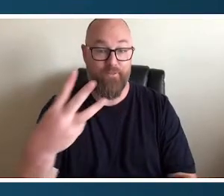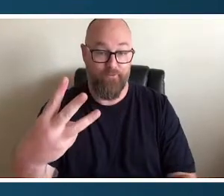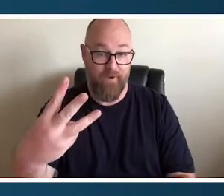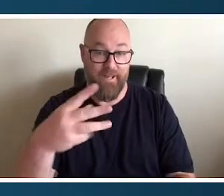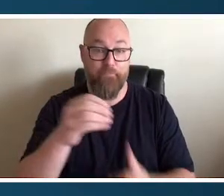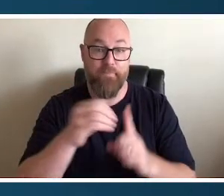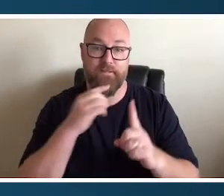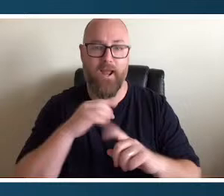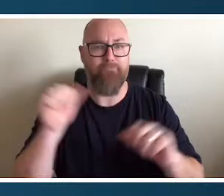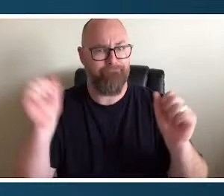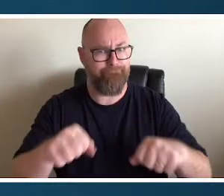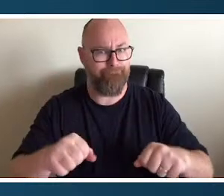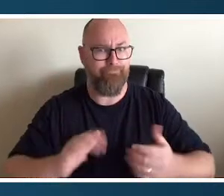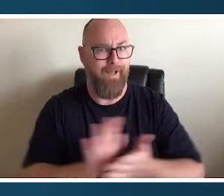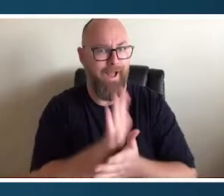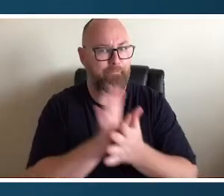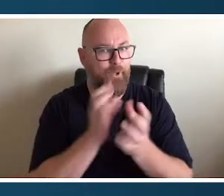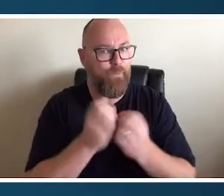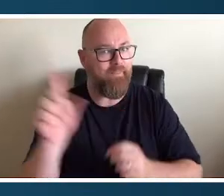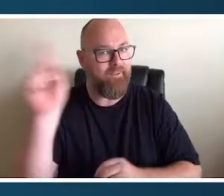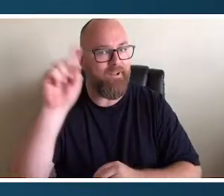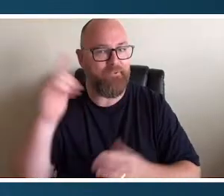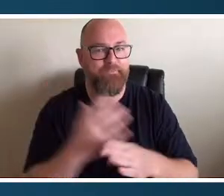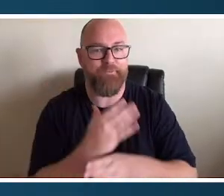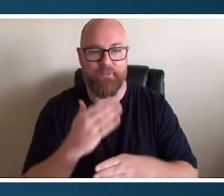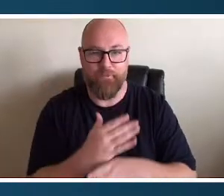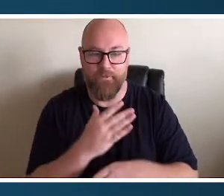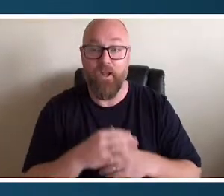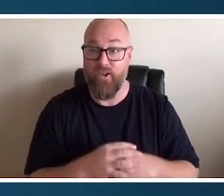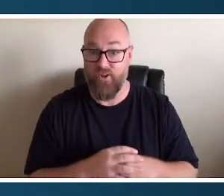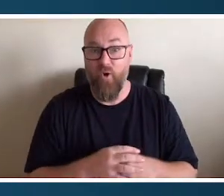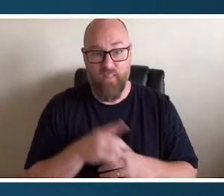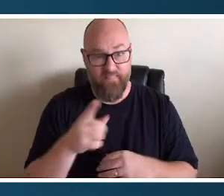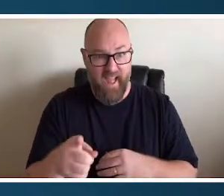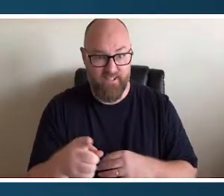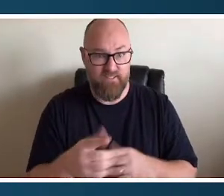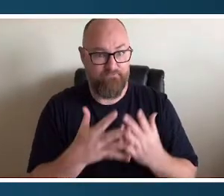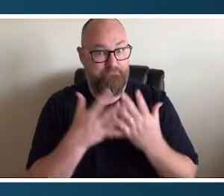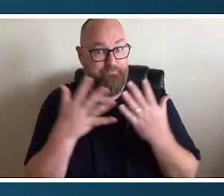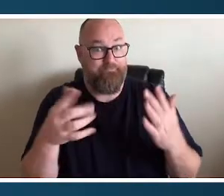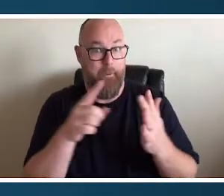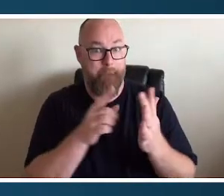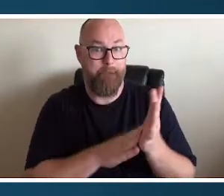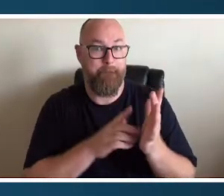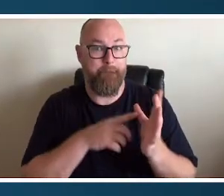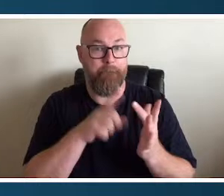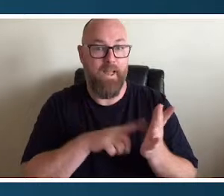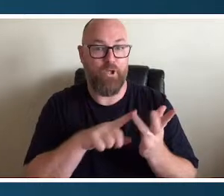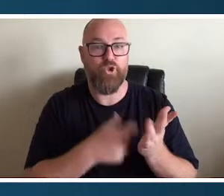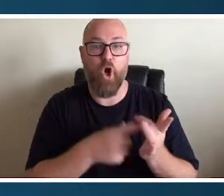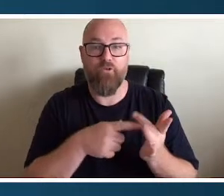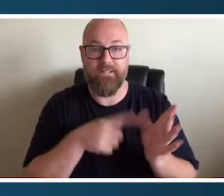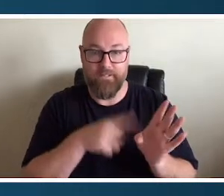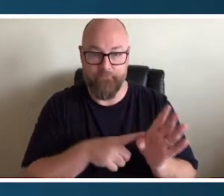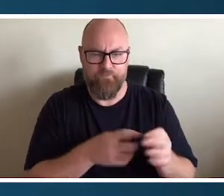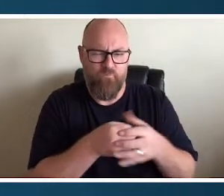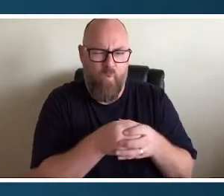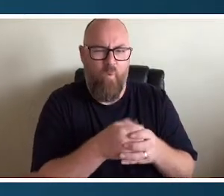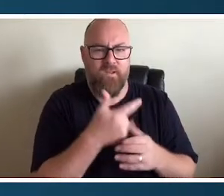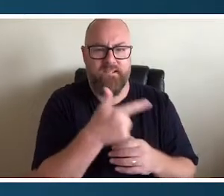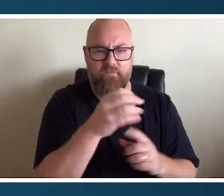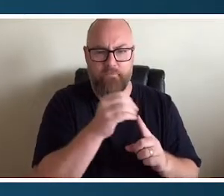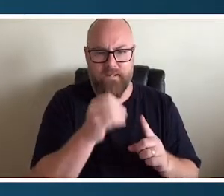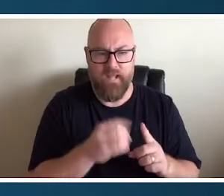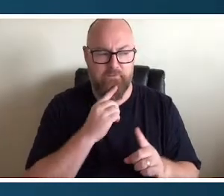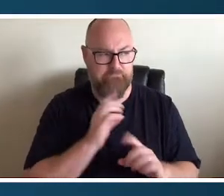with their current employment. So this is a vast majority, and only the minority 7% say they are not satisfied.